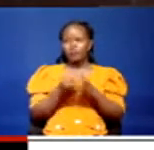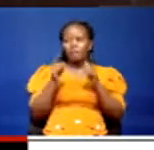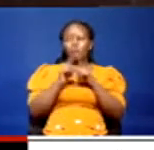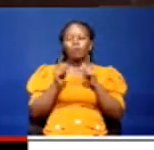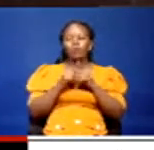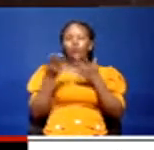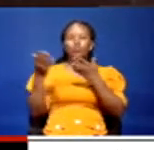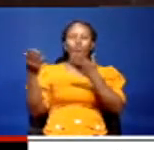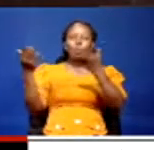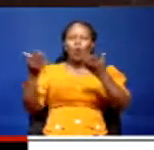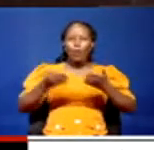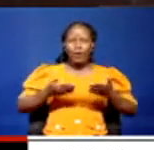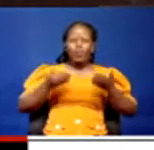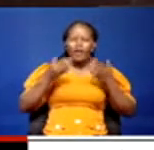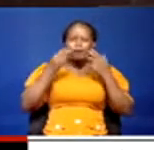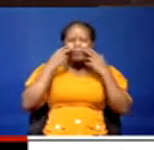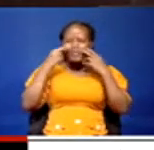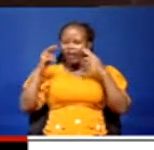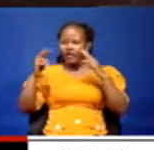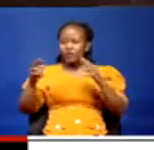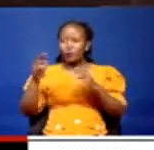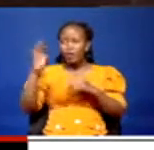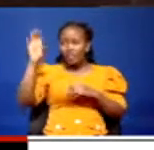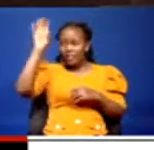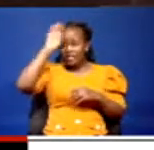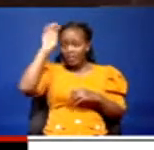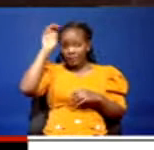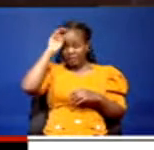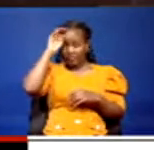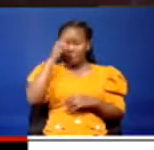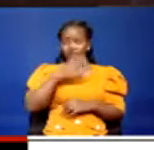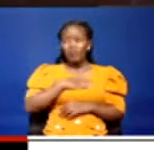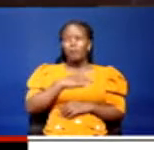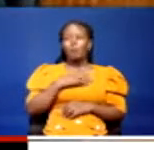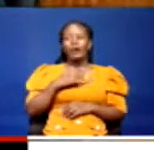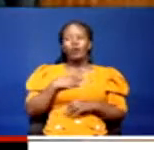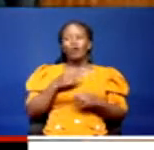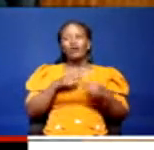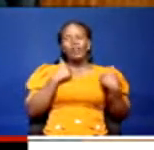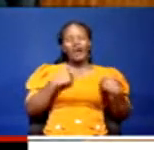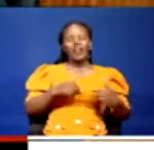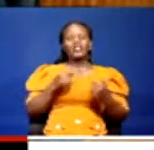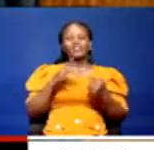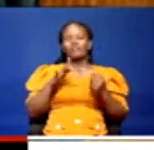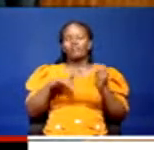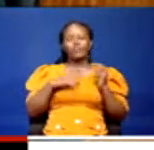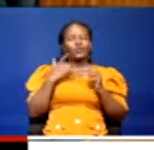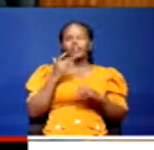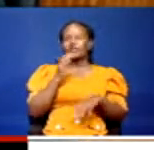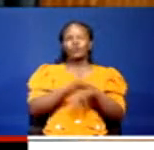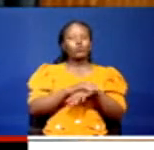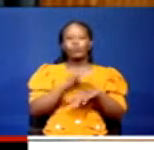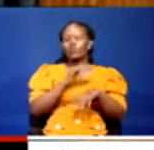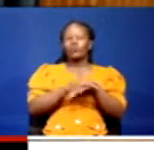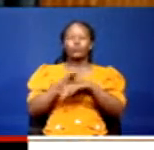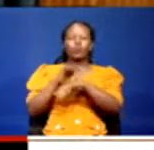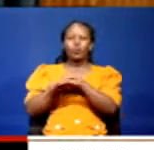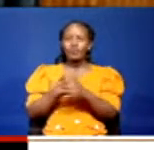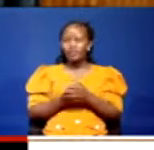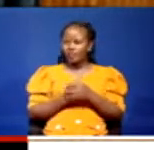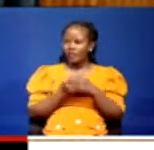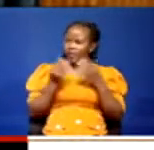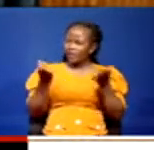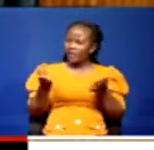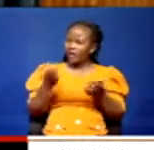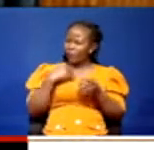I saw in Eldoret, in my own heart of hearts, there was something speaking. So because we're running out of time for this, I just want to